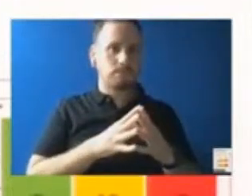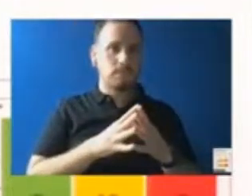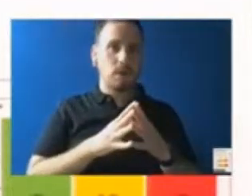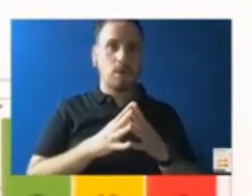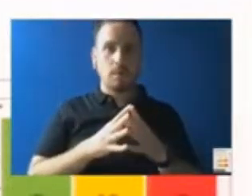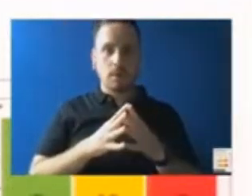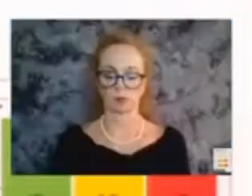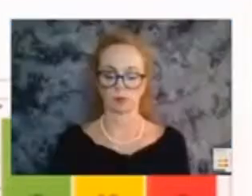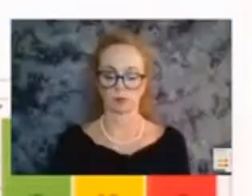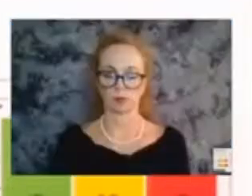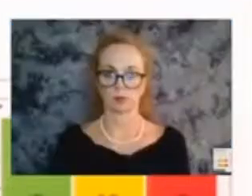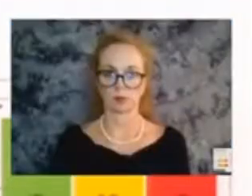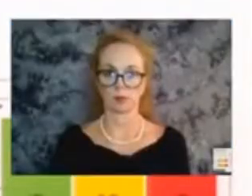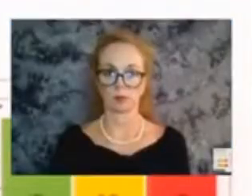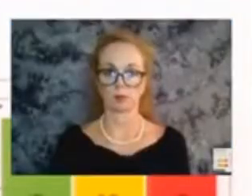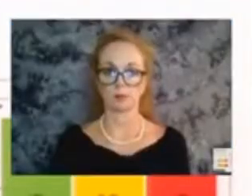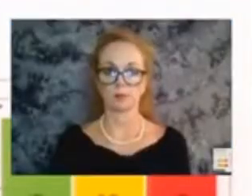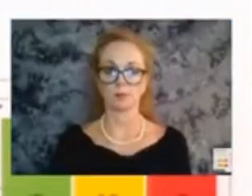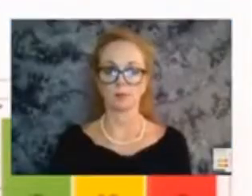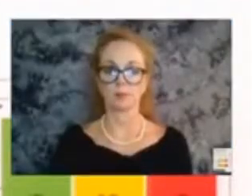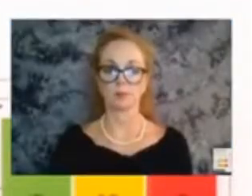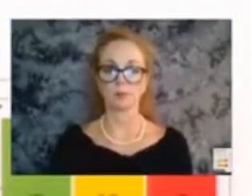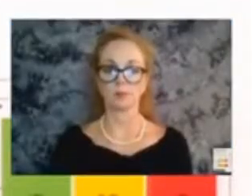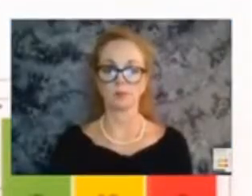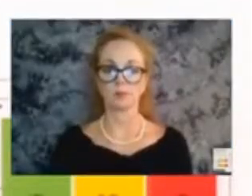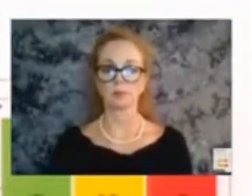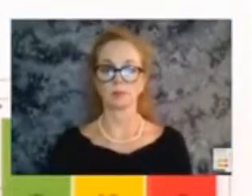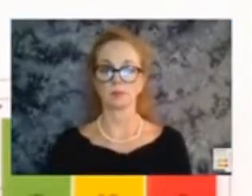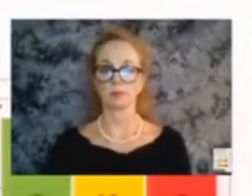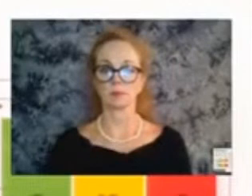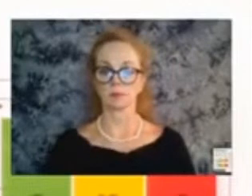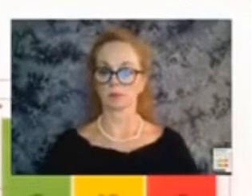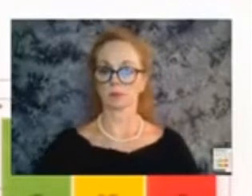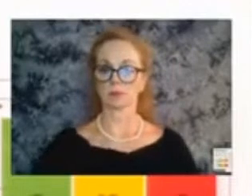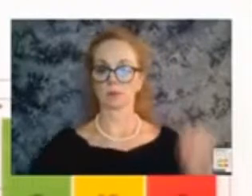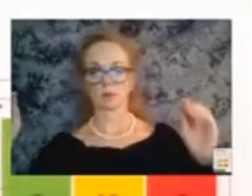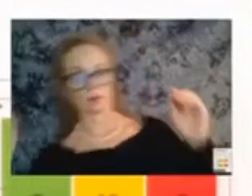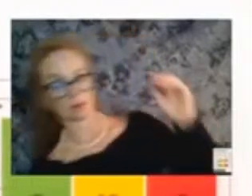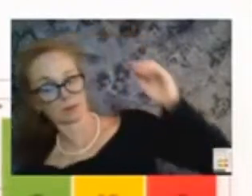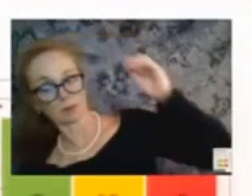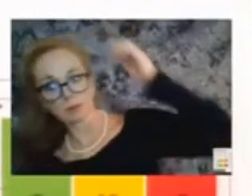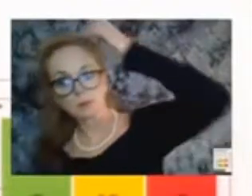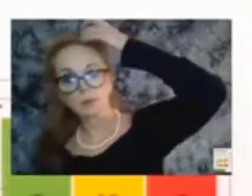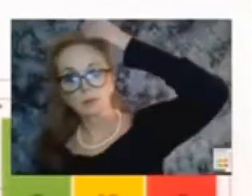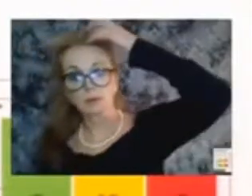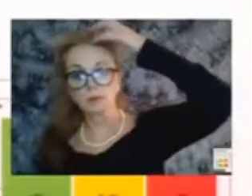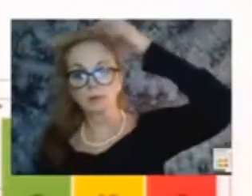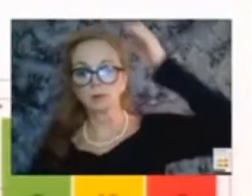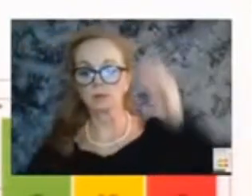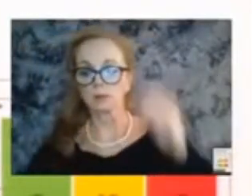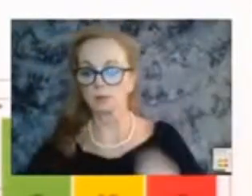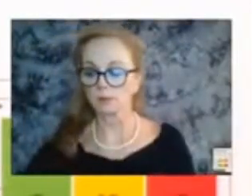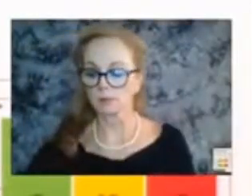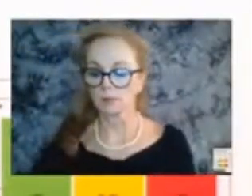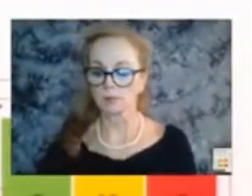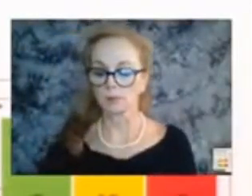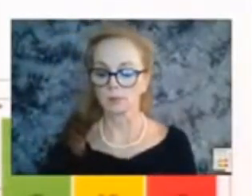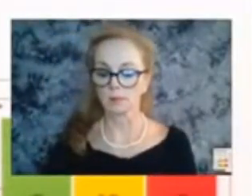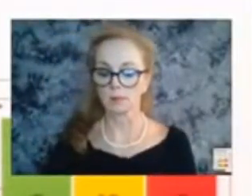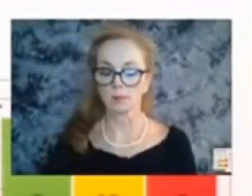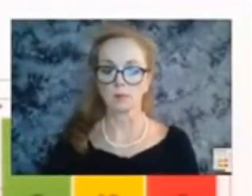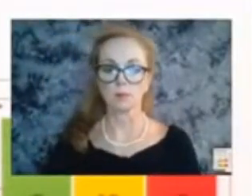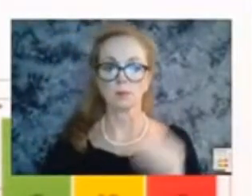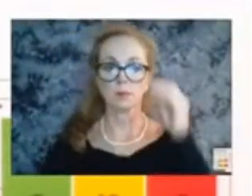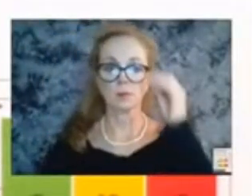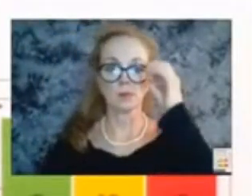health metrics. There's been a lot of conversation in our community about public health metrics. We chose to focus on two in particular, although the county